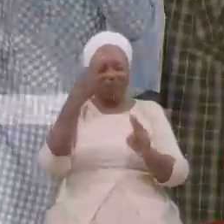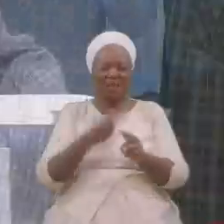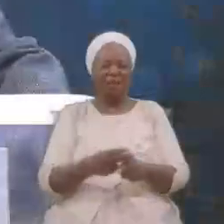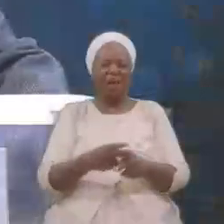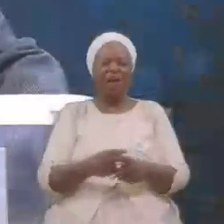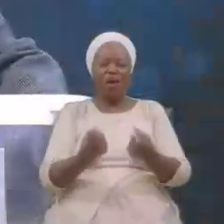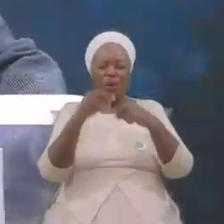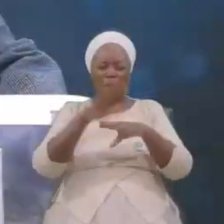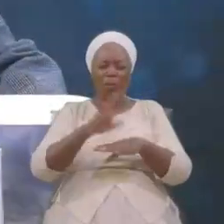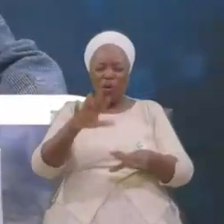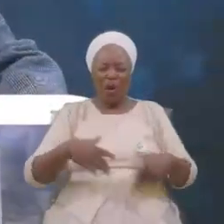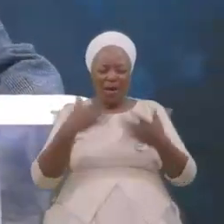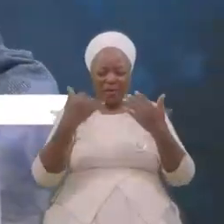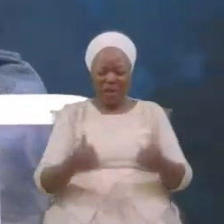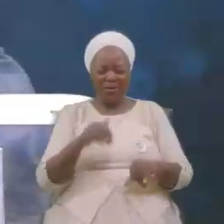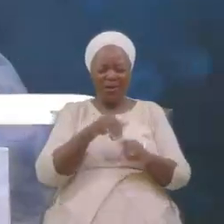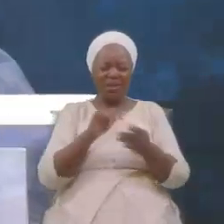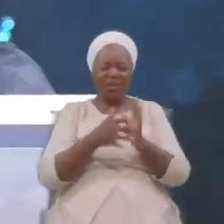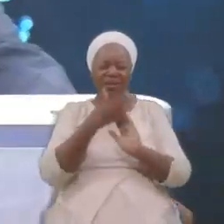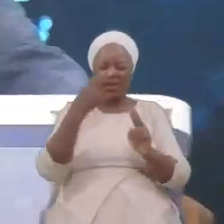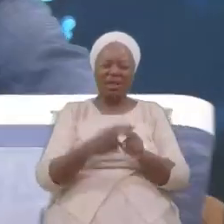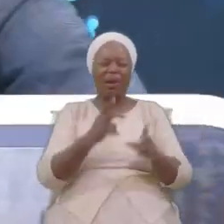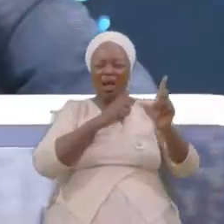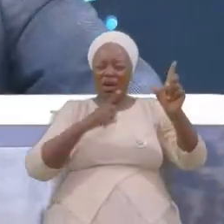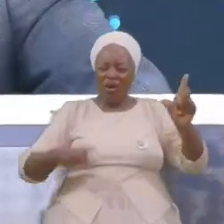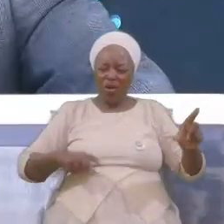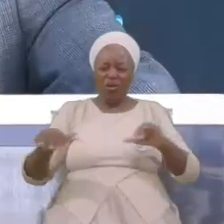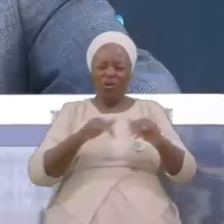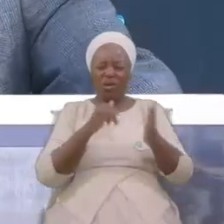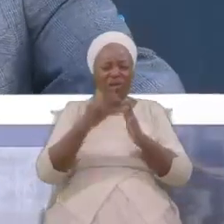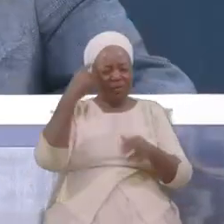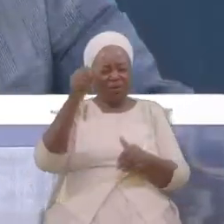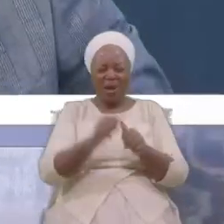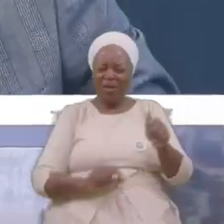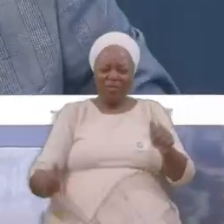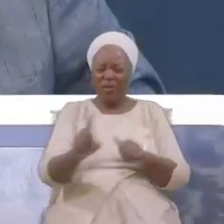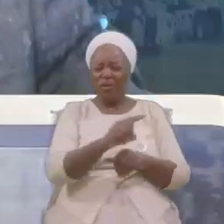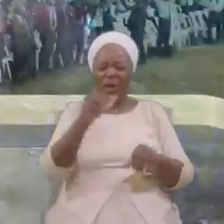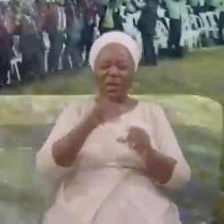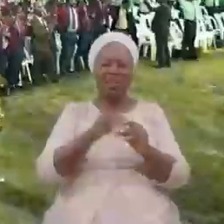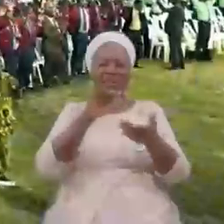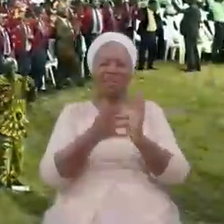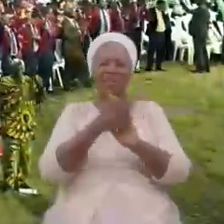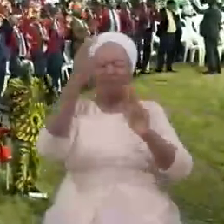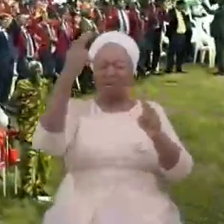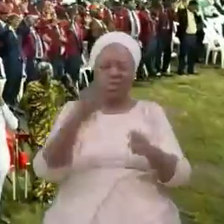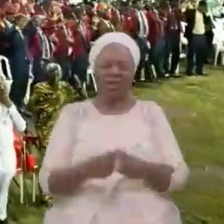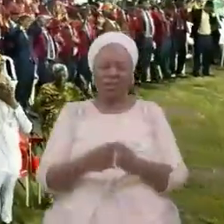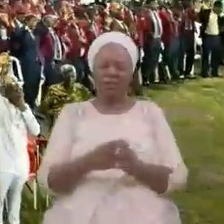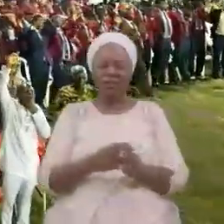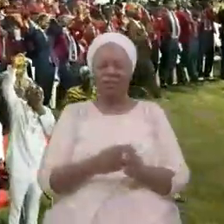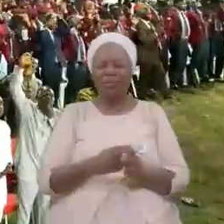your life right now. Lord, do it for everyone in Jesus' name.